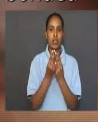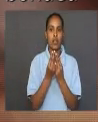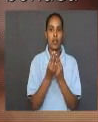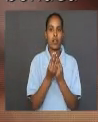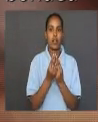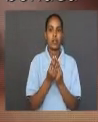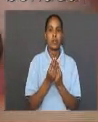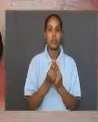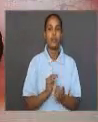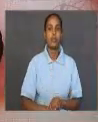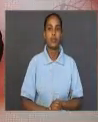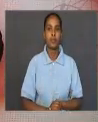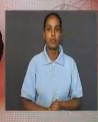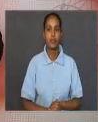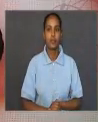acid residues.